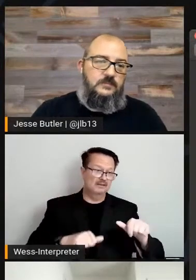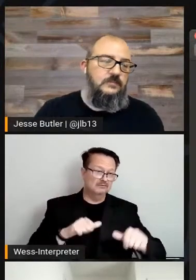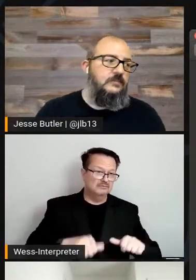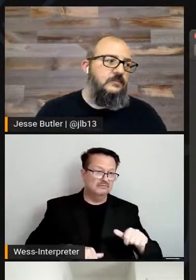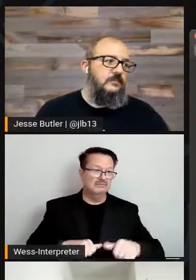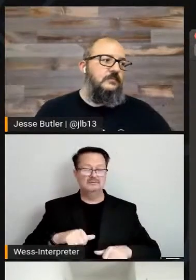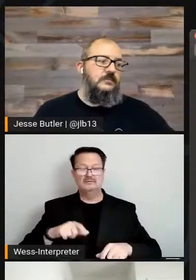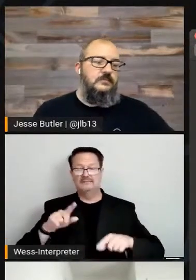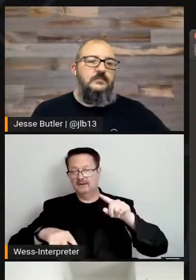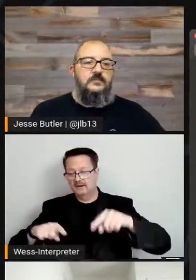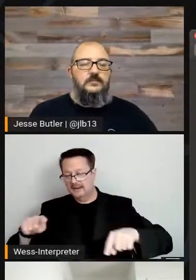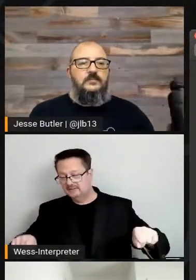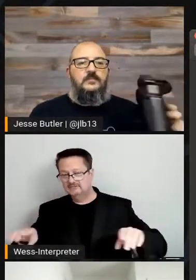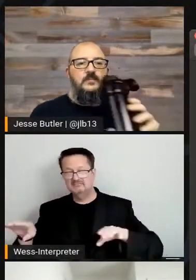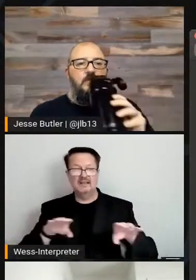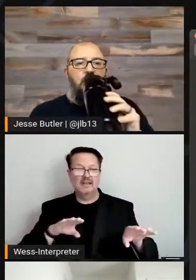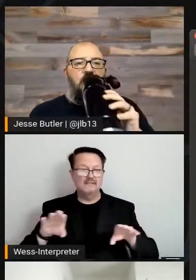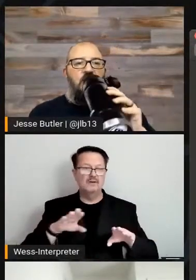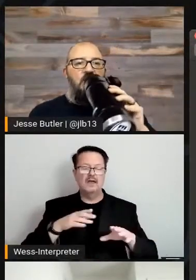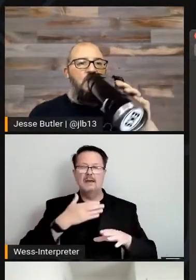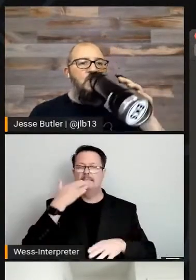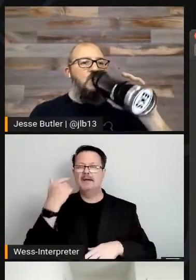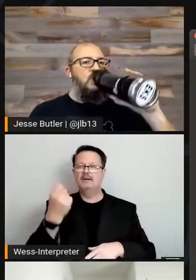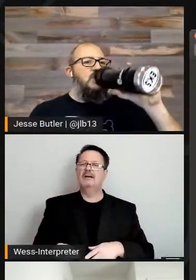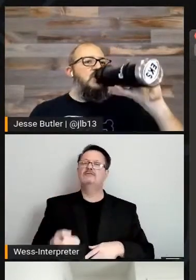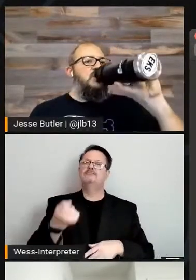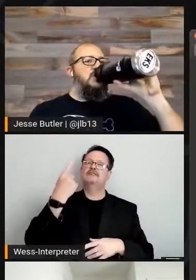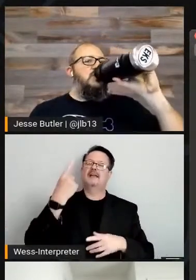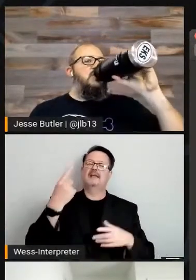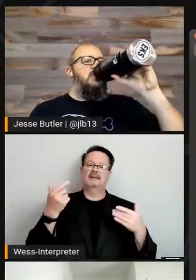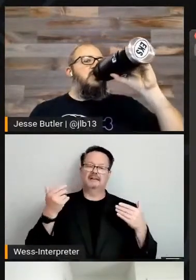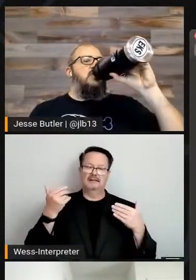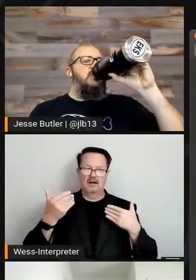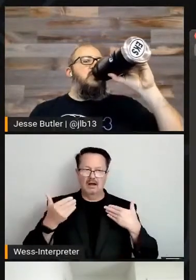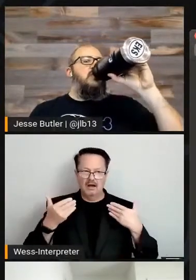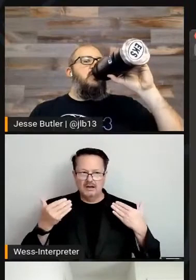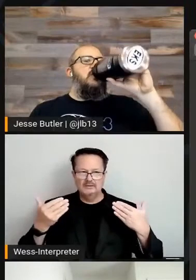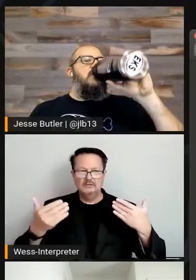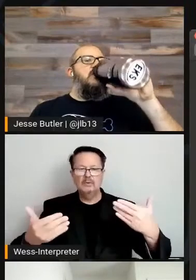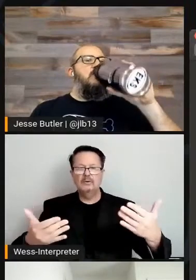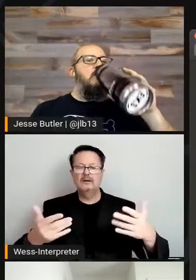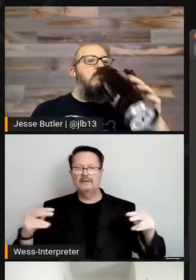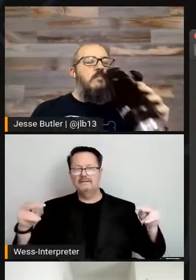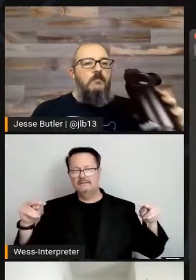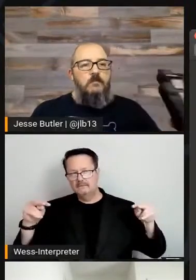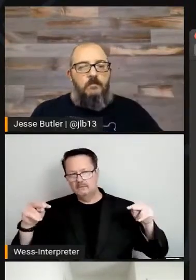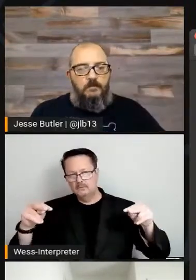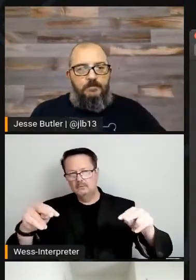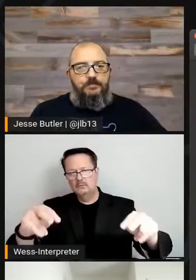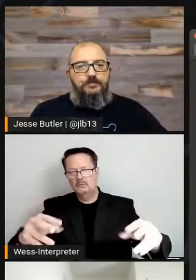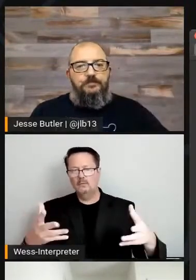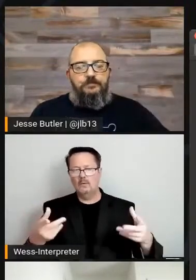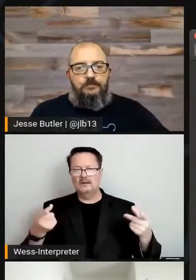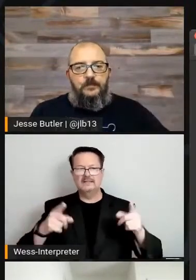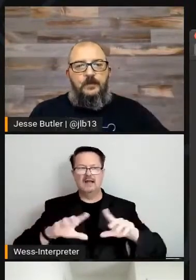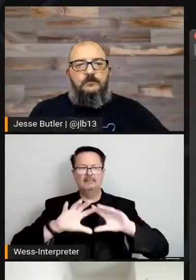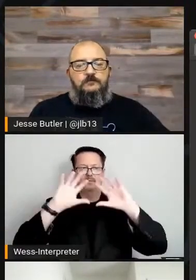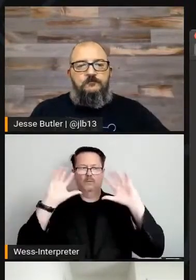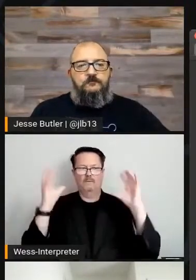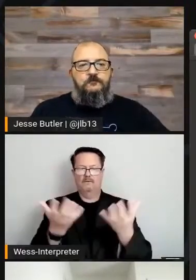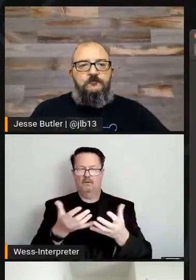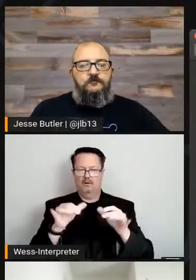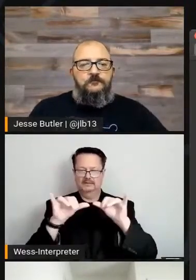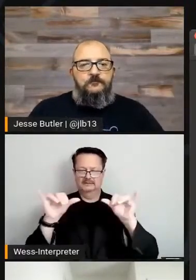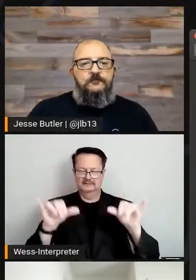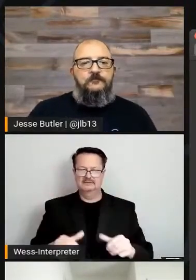and really understanding a better, ongoing view of what's happening overall in the system, and how